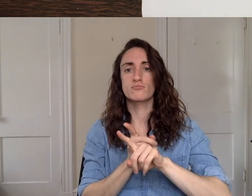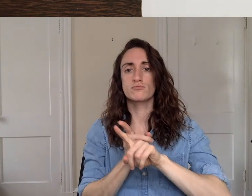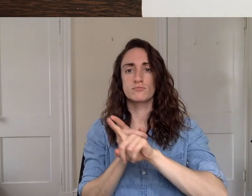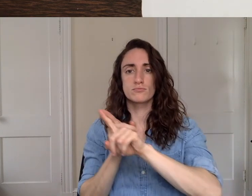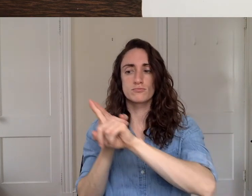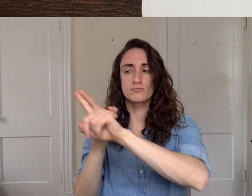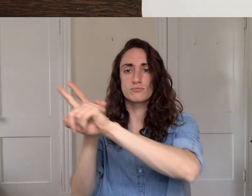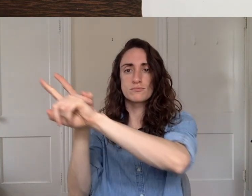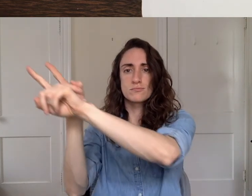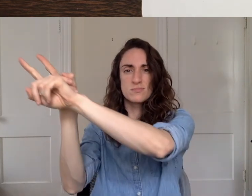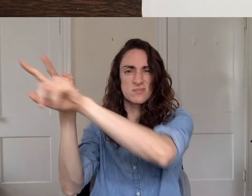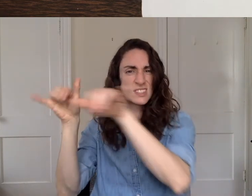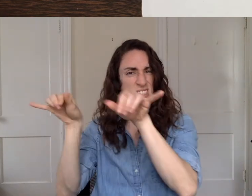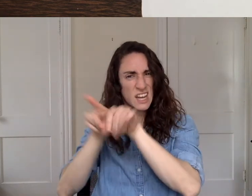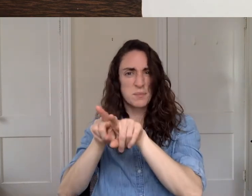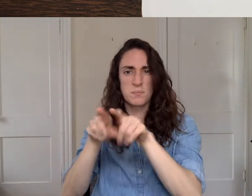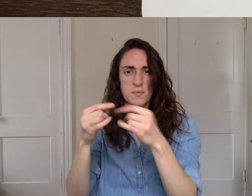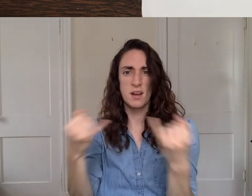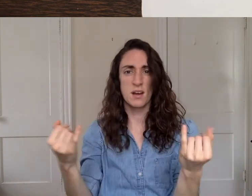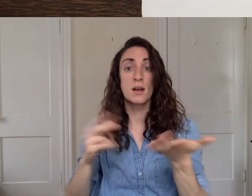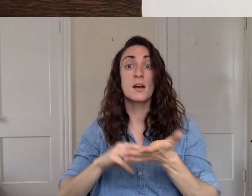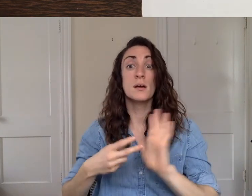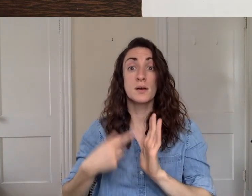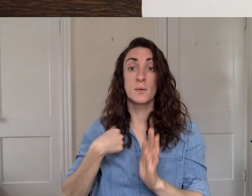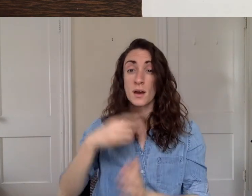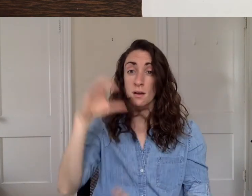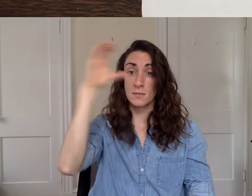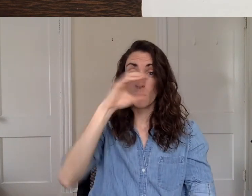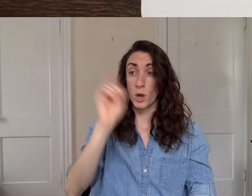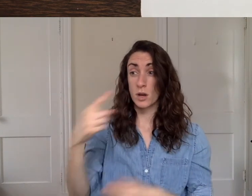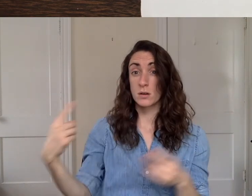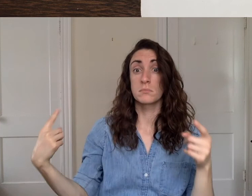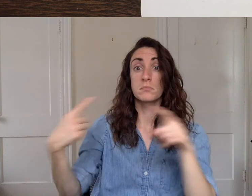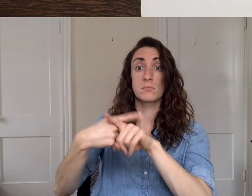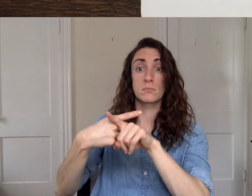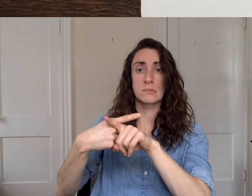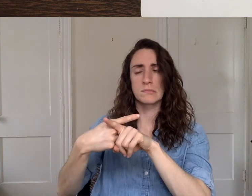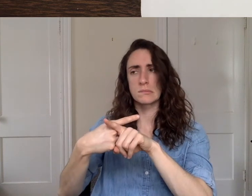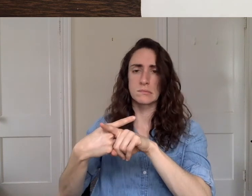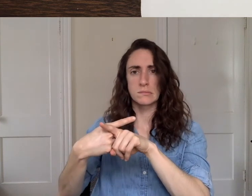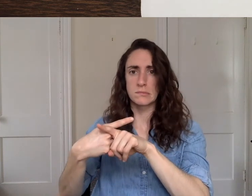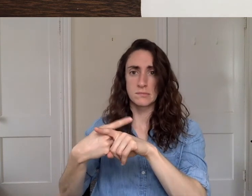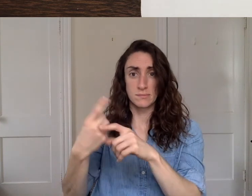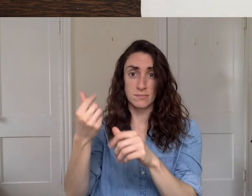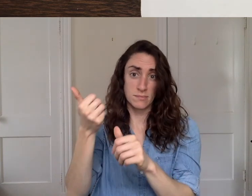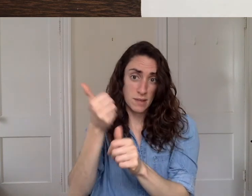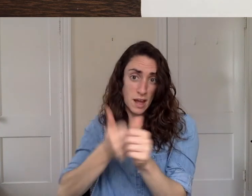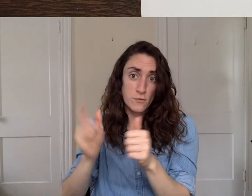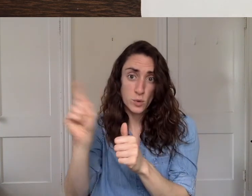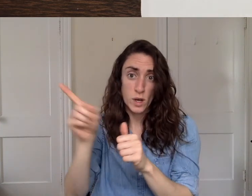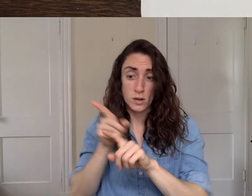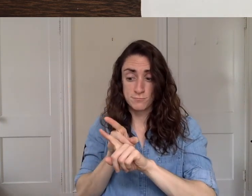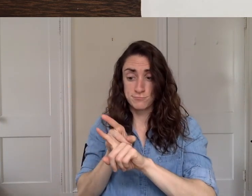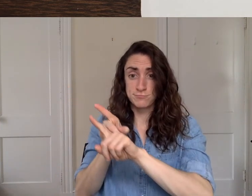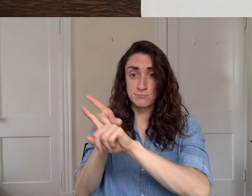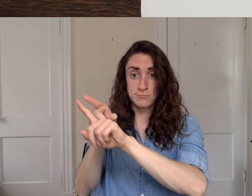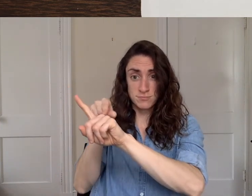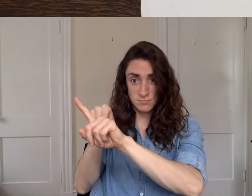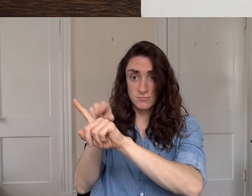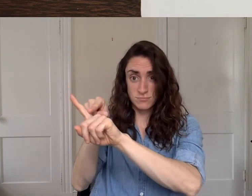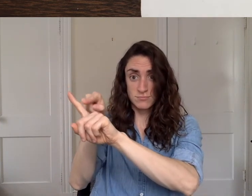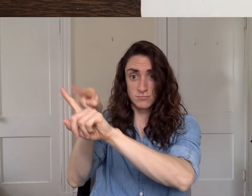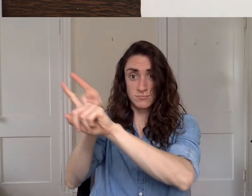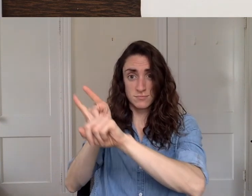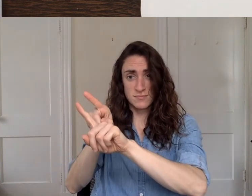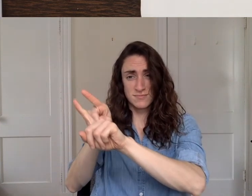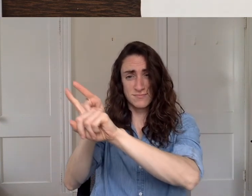actually represent the same line. They occupy the exact same set of points, meaning if we're looking for where they intersect, or rather where they share